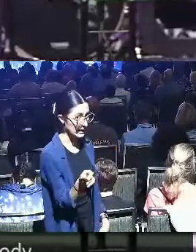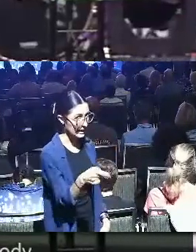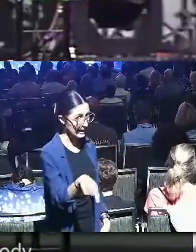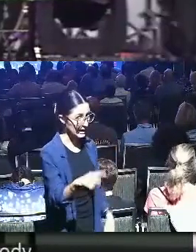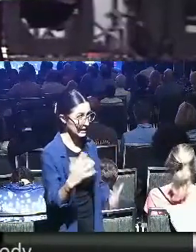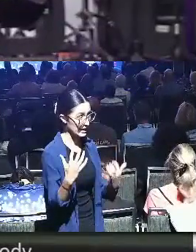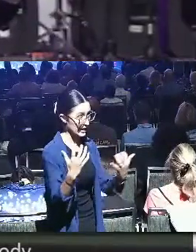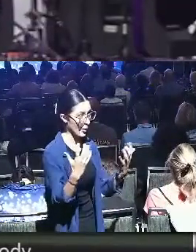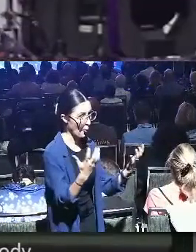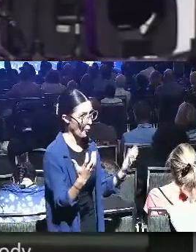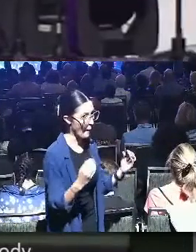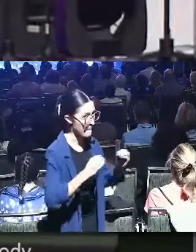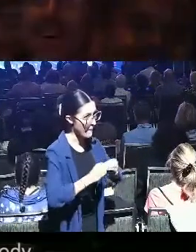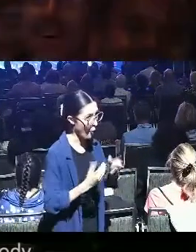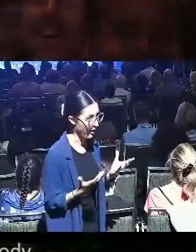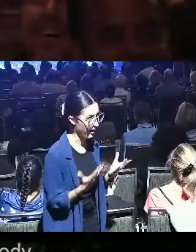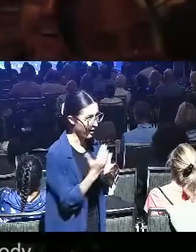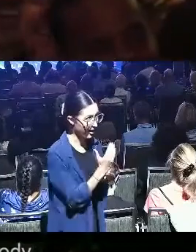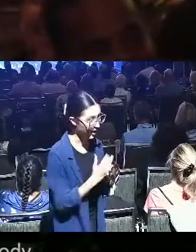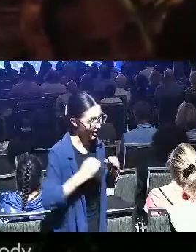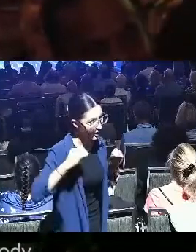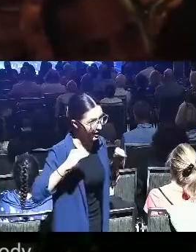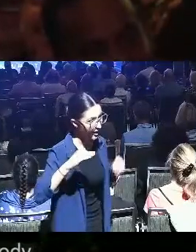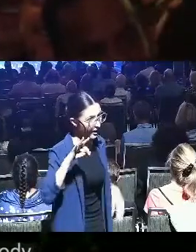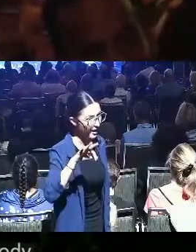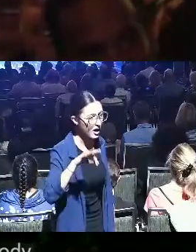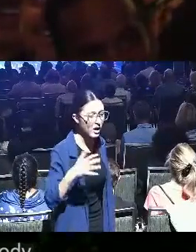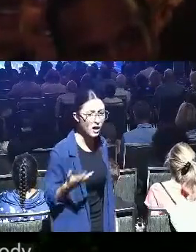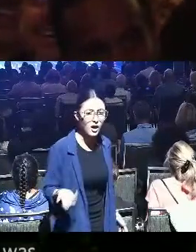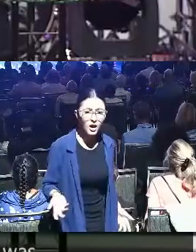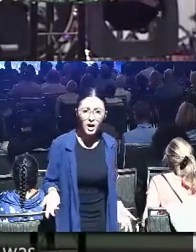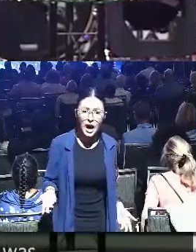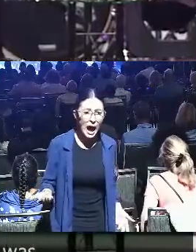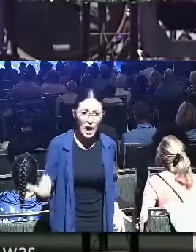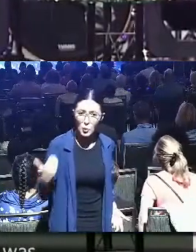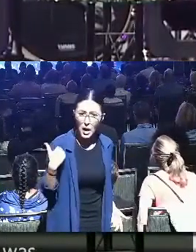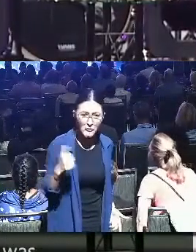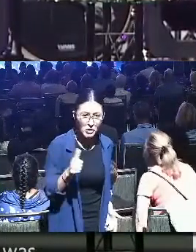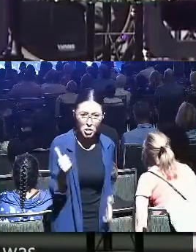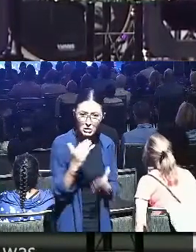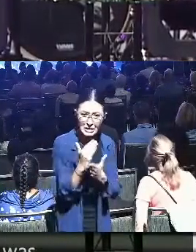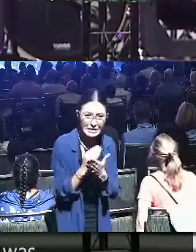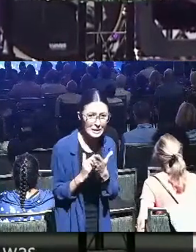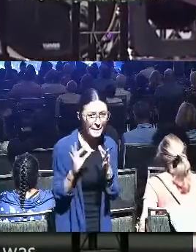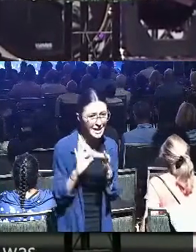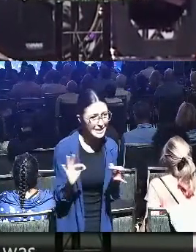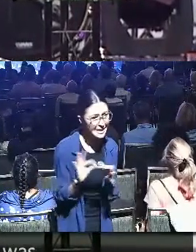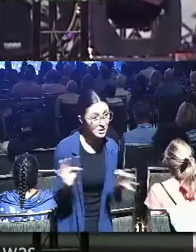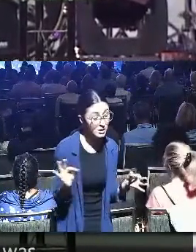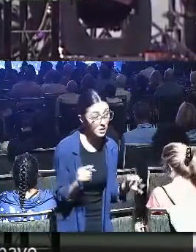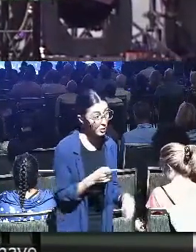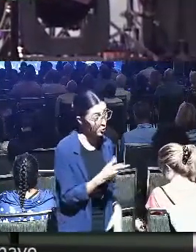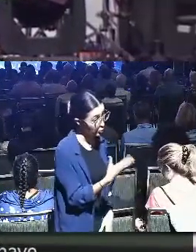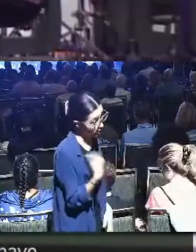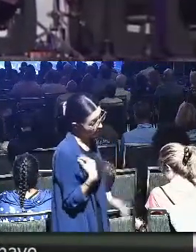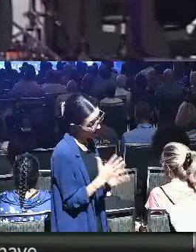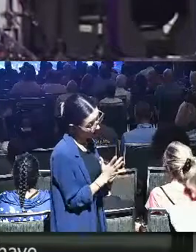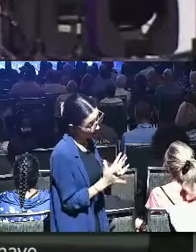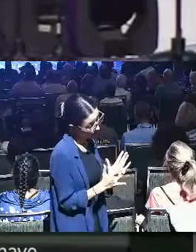disciples didn't get the message, folks. And I was like, but I don't have another message. Pasha goes, do you have a Bible? I'm like, yeah, I got a